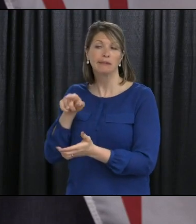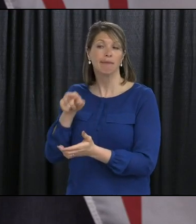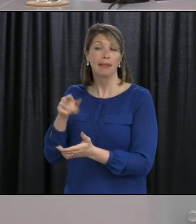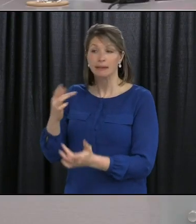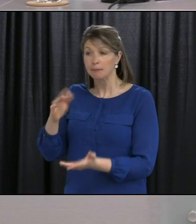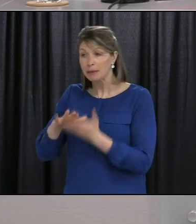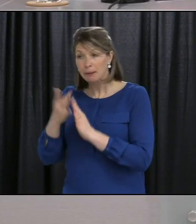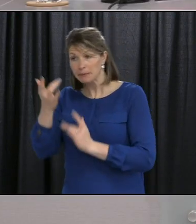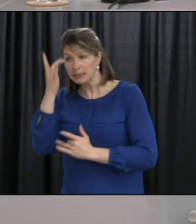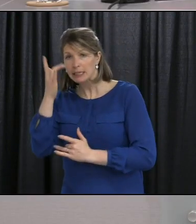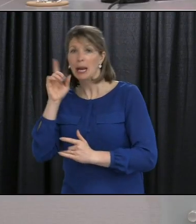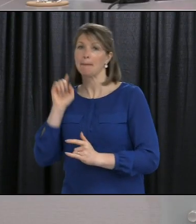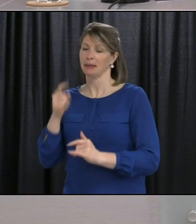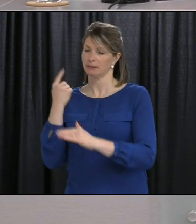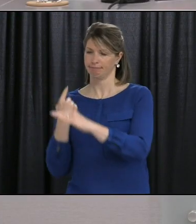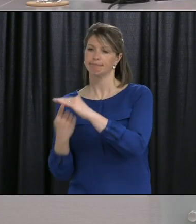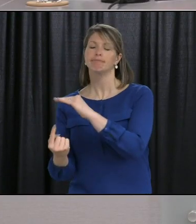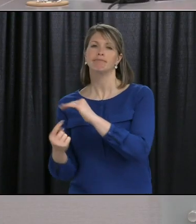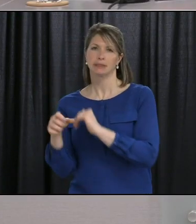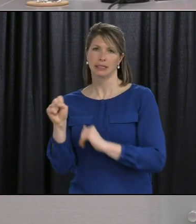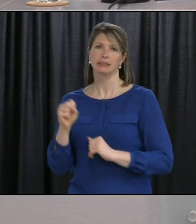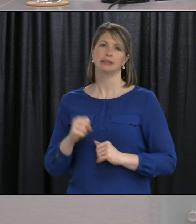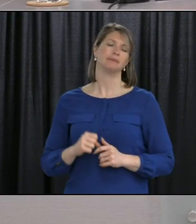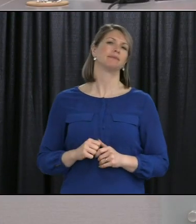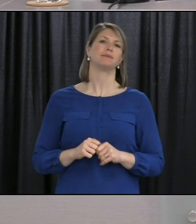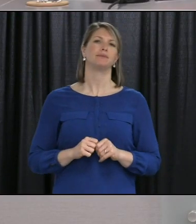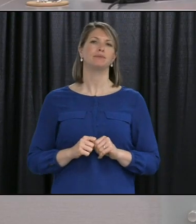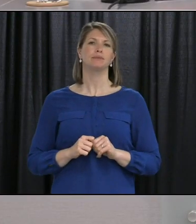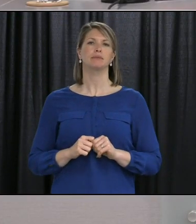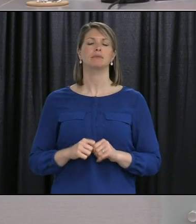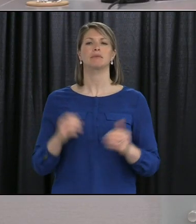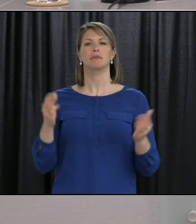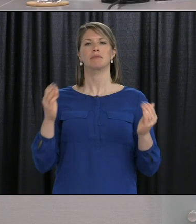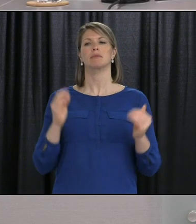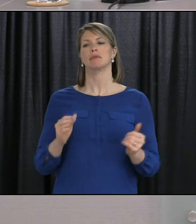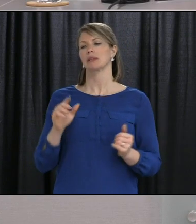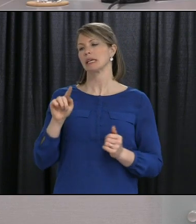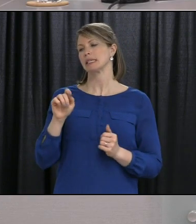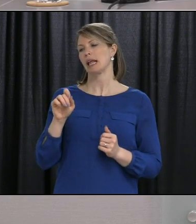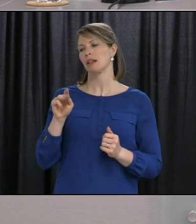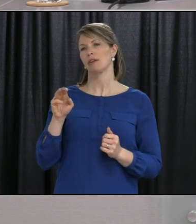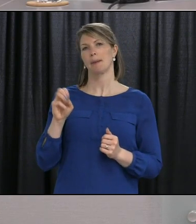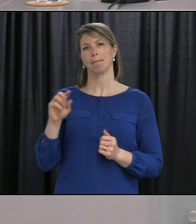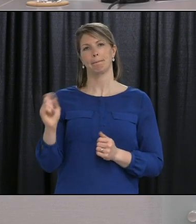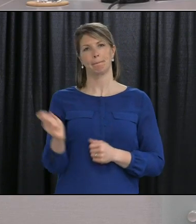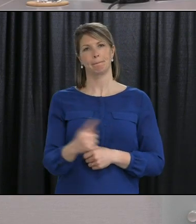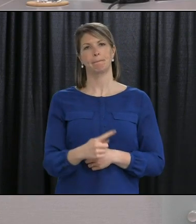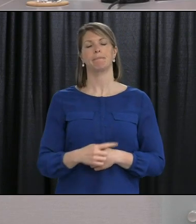The next question is from Peter Jackson of The Telegram. Please go ahead.